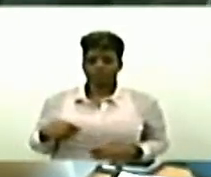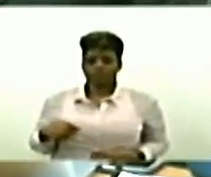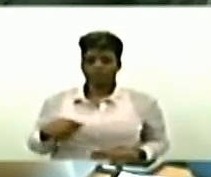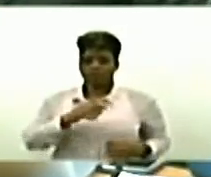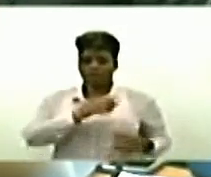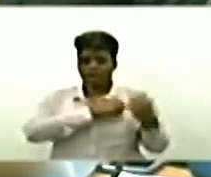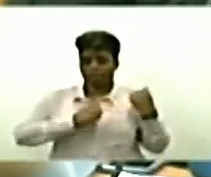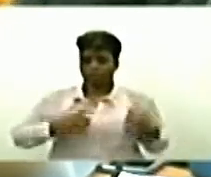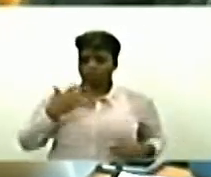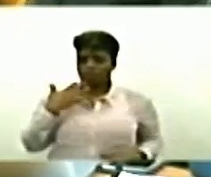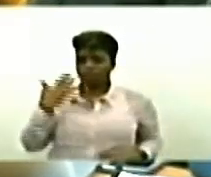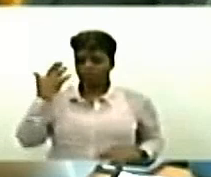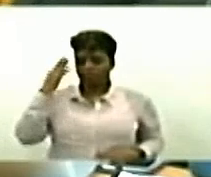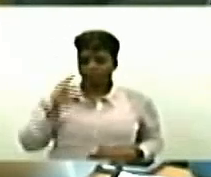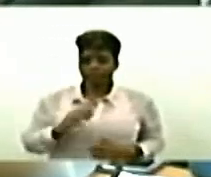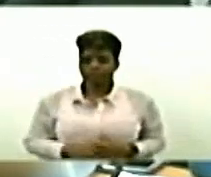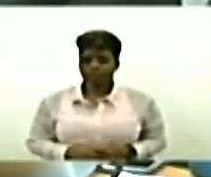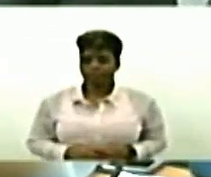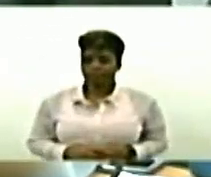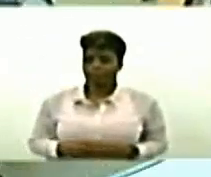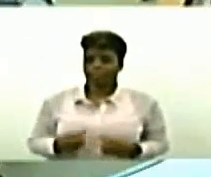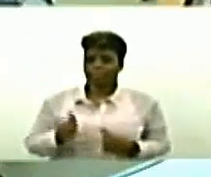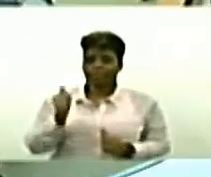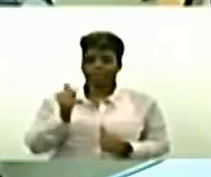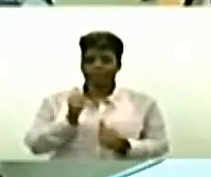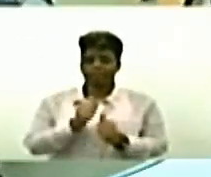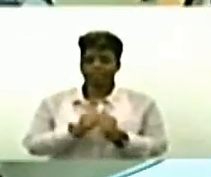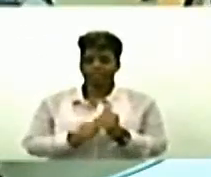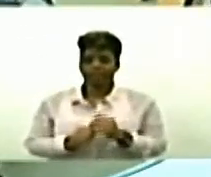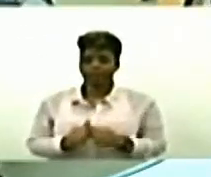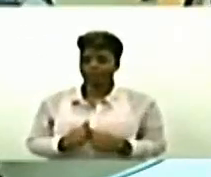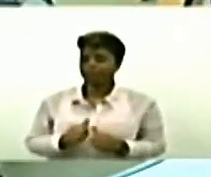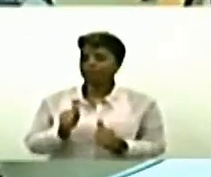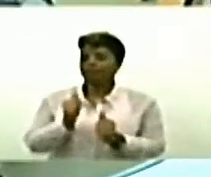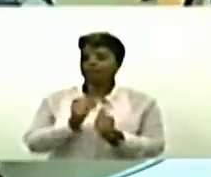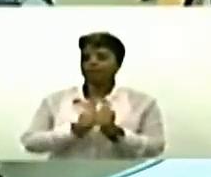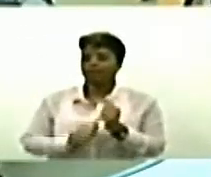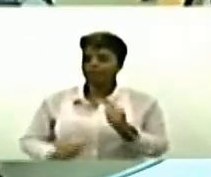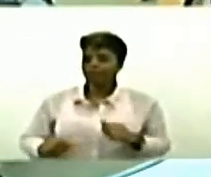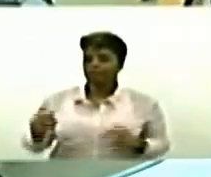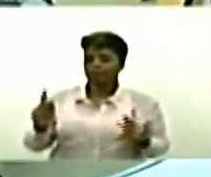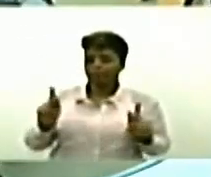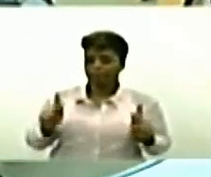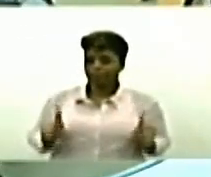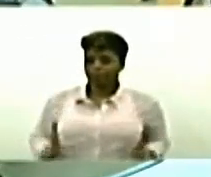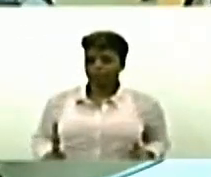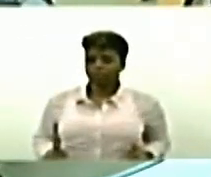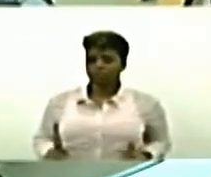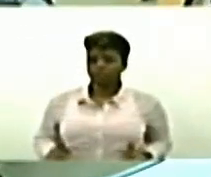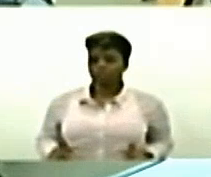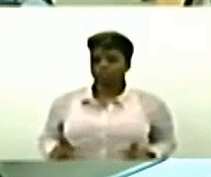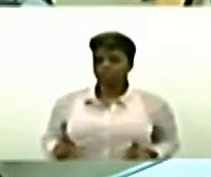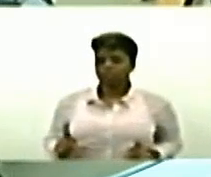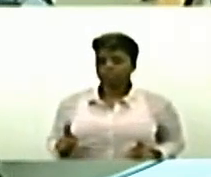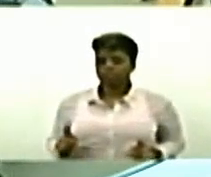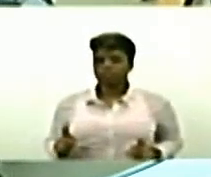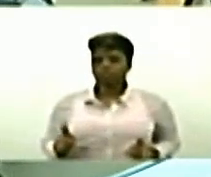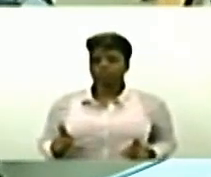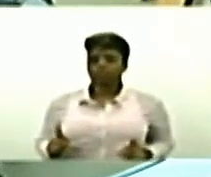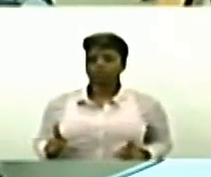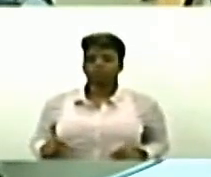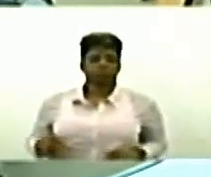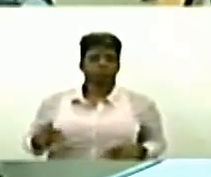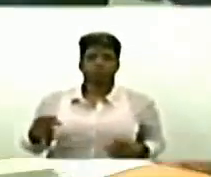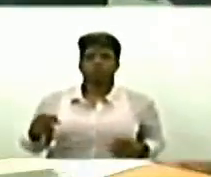just expanding on the point, I think every official function, so whether it is a Coast Guard,